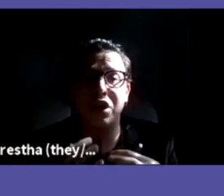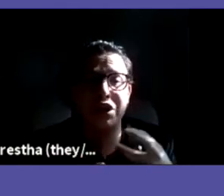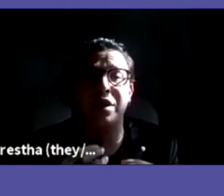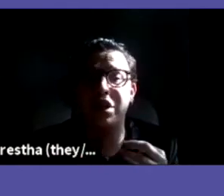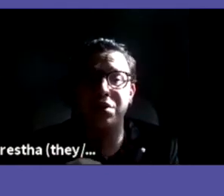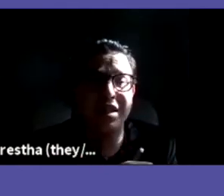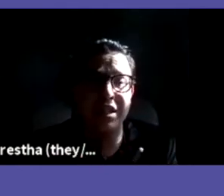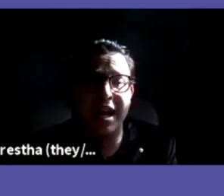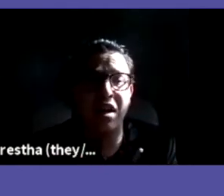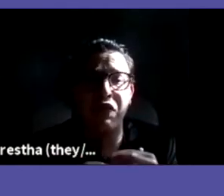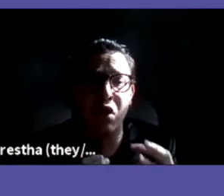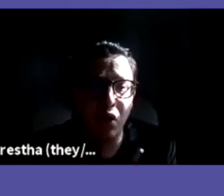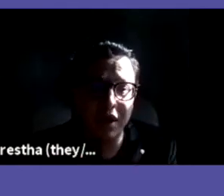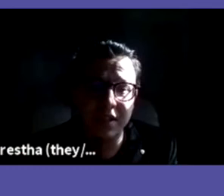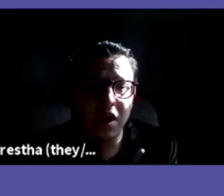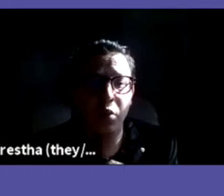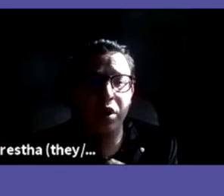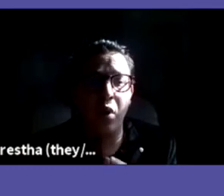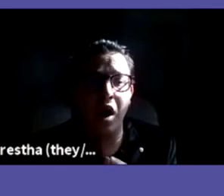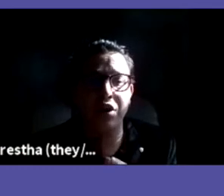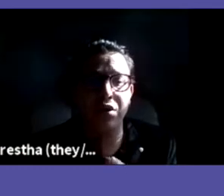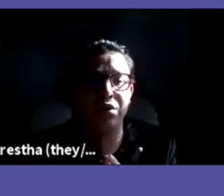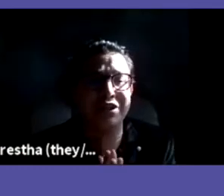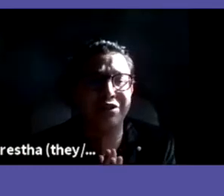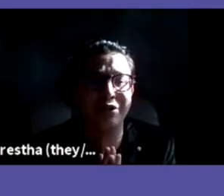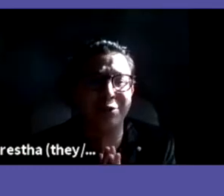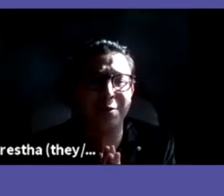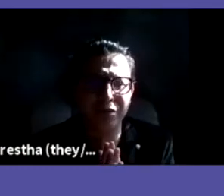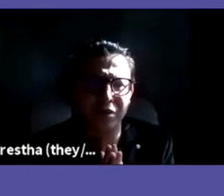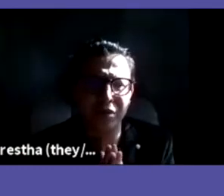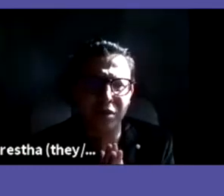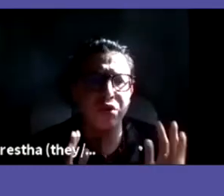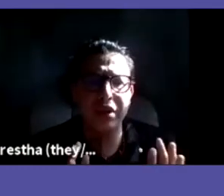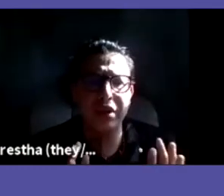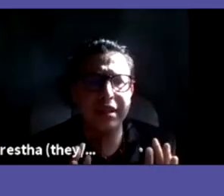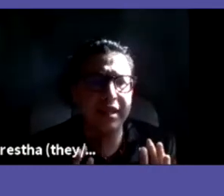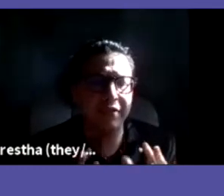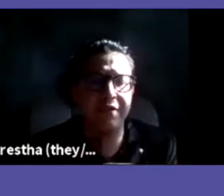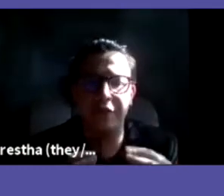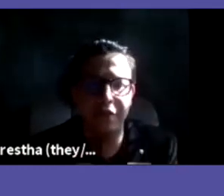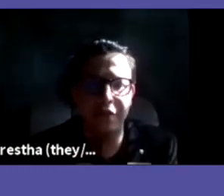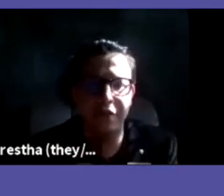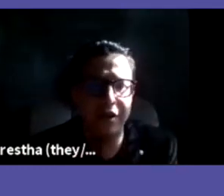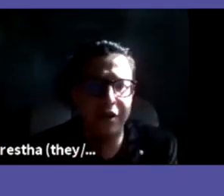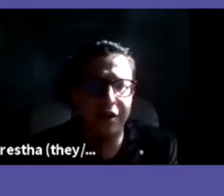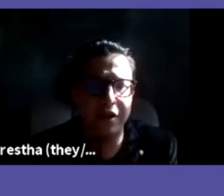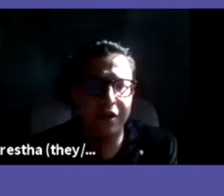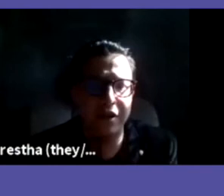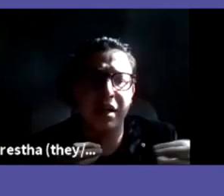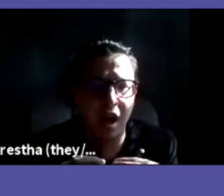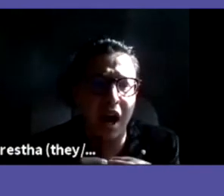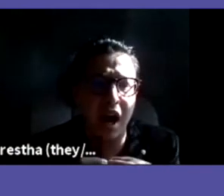you instructions when to use the chat. Of course, we want you to really feel free to use that and